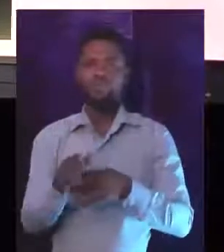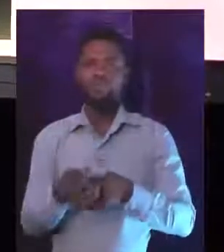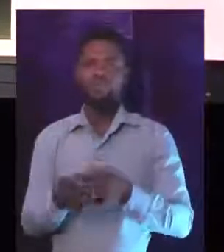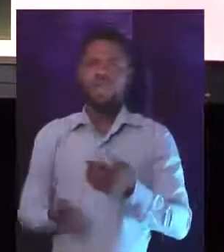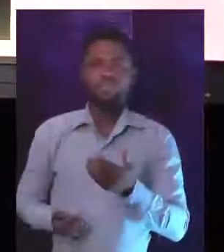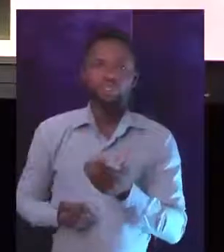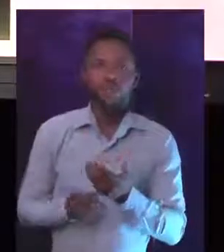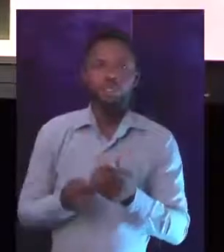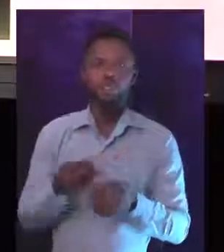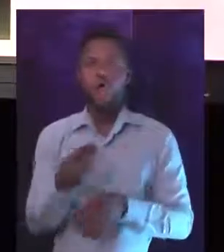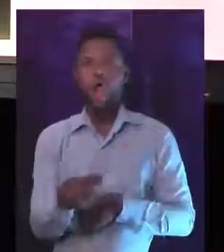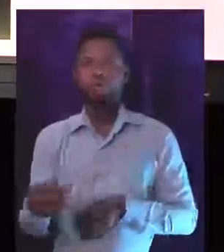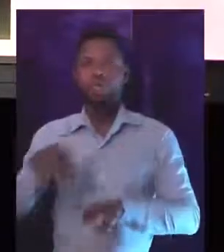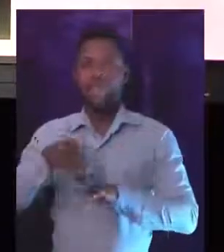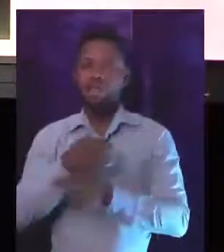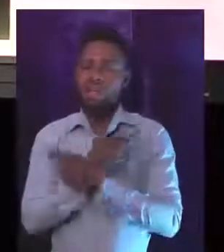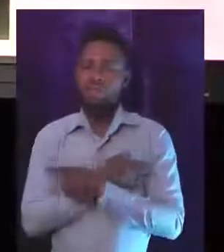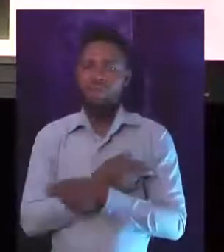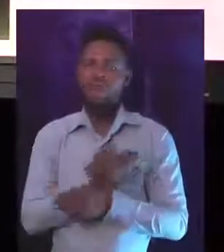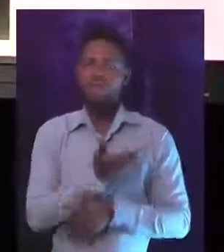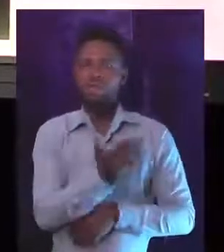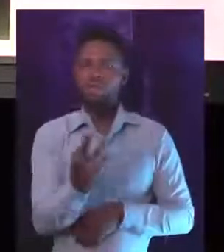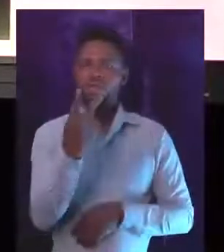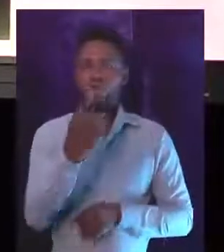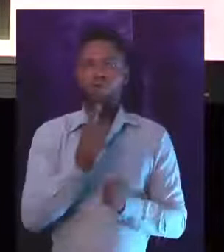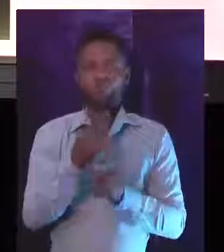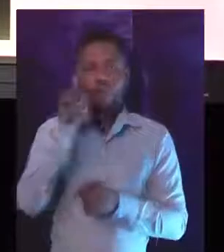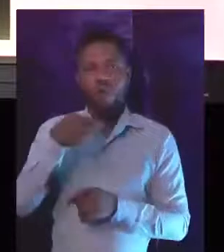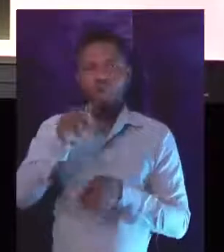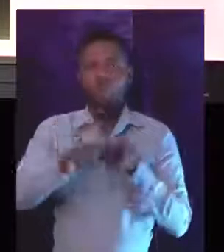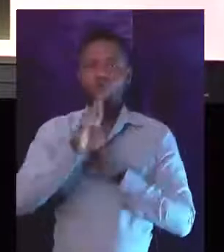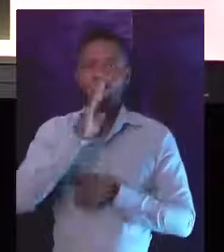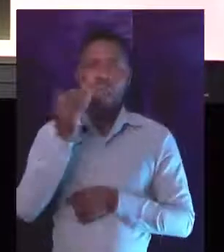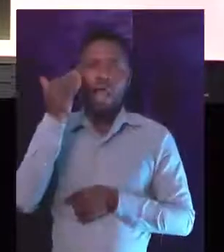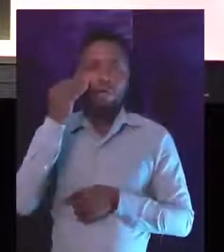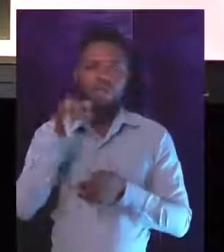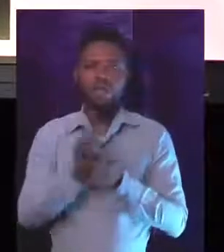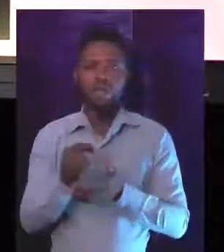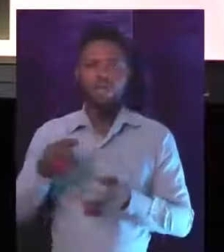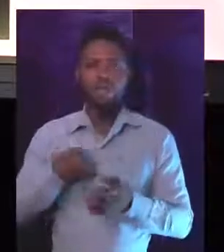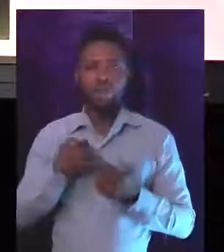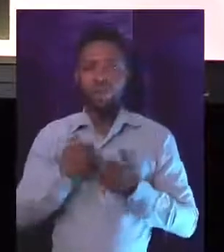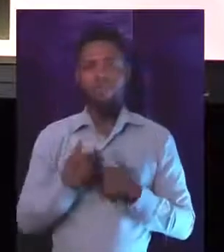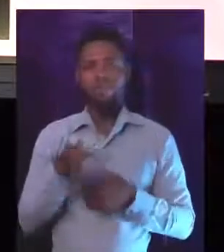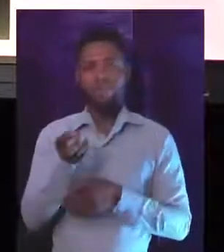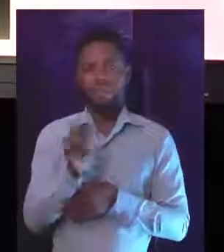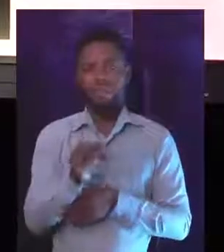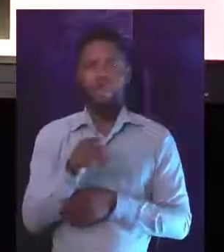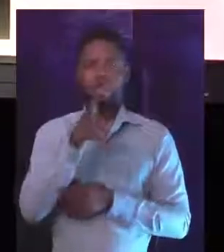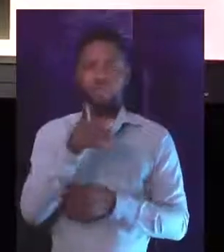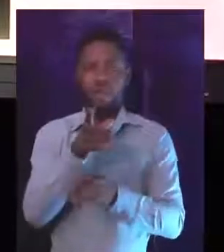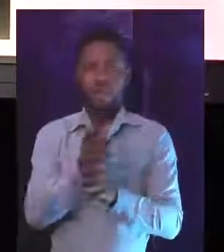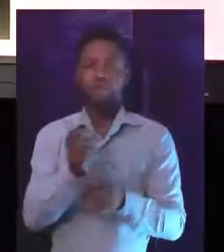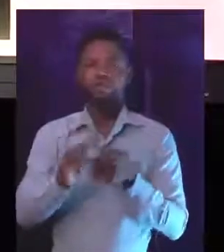force between charged objects at rest. These two is just for you to be aware that we have what